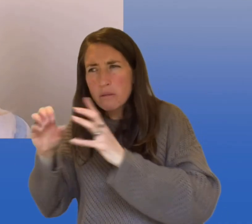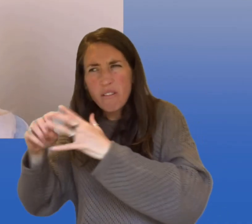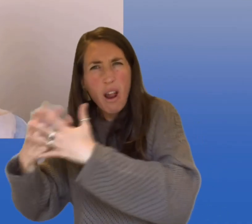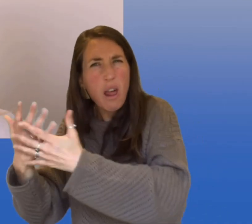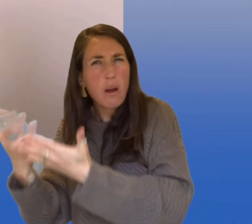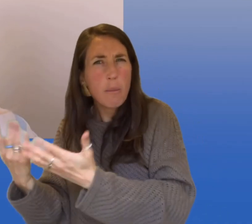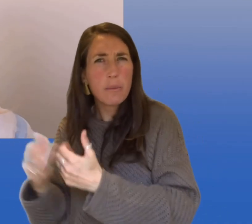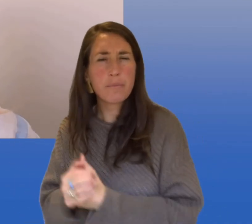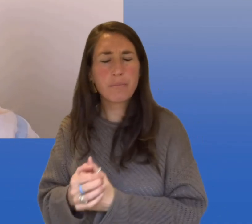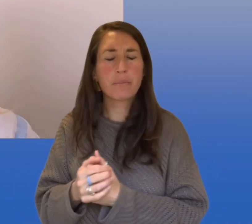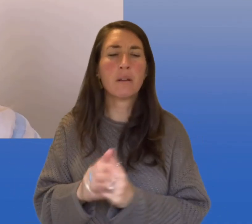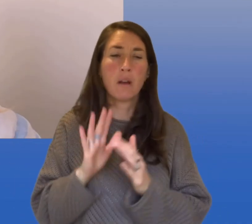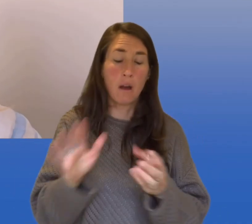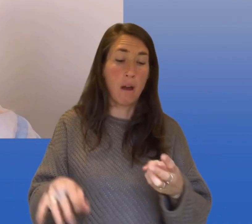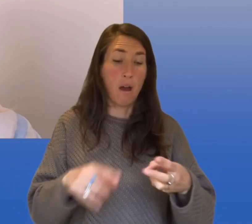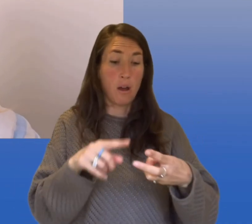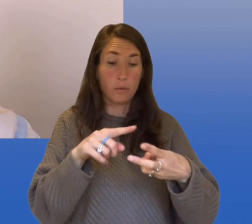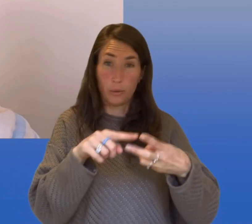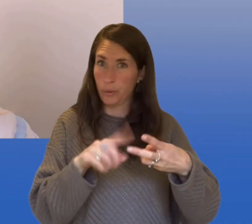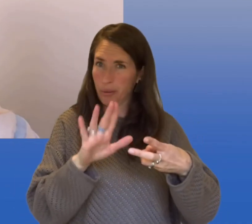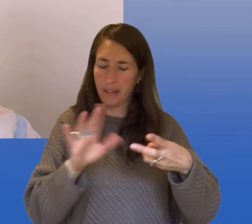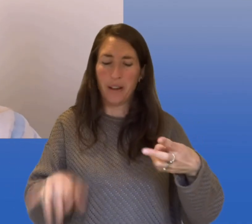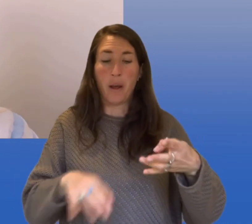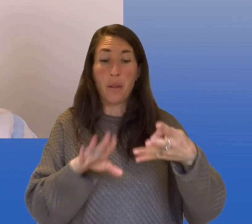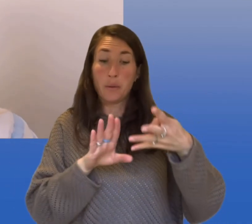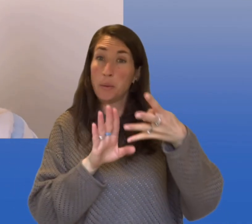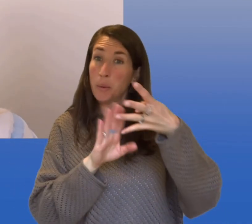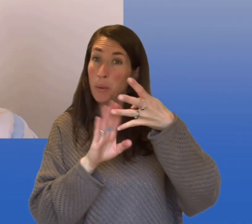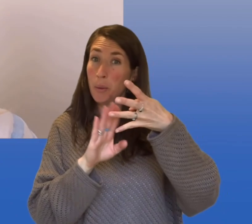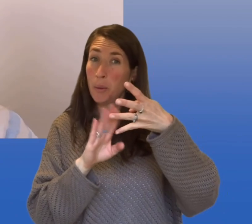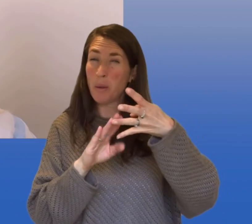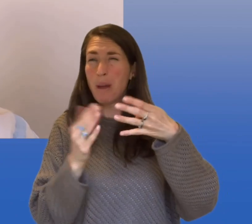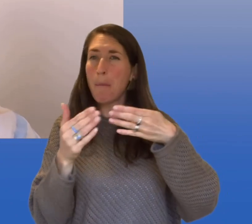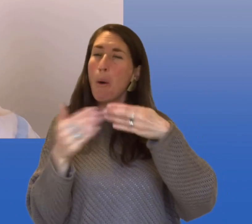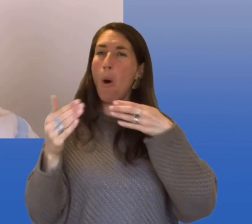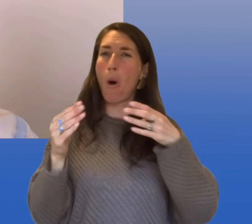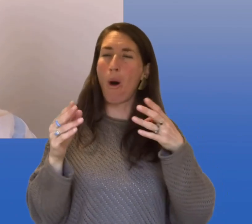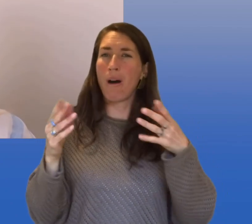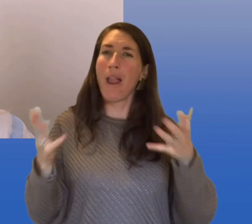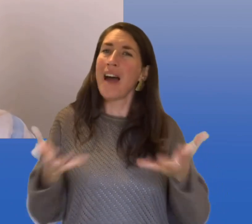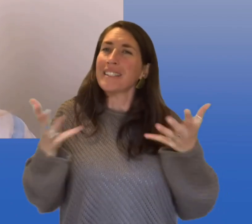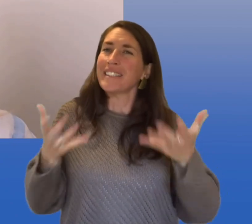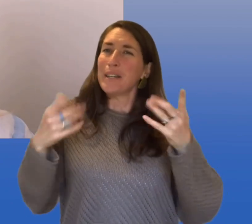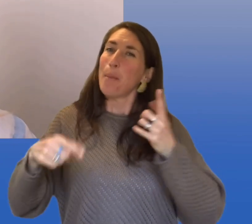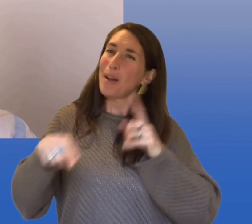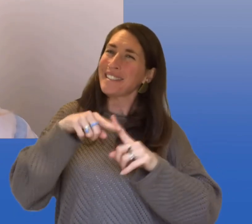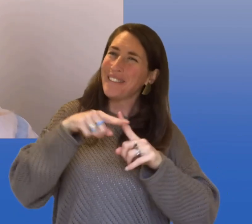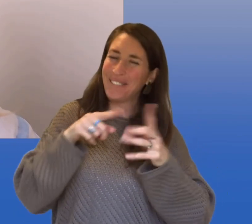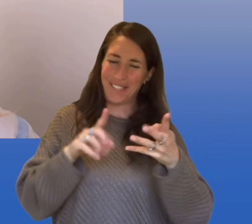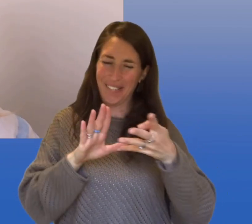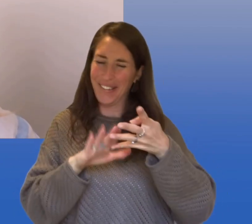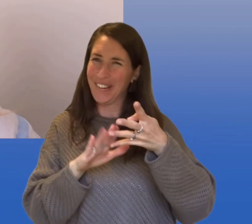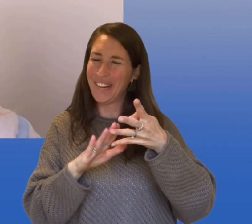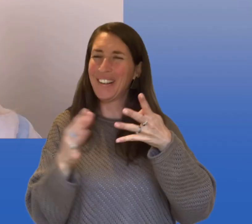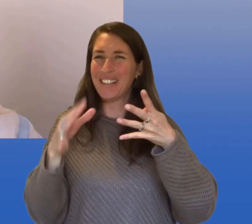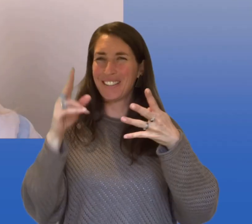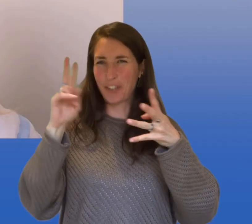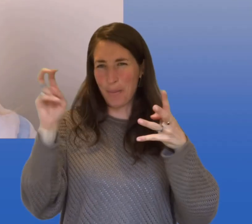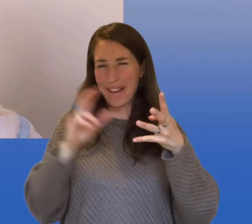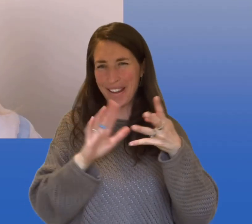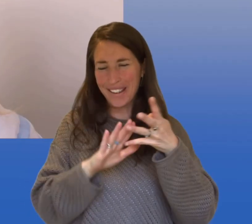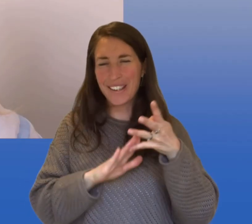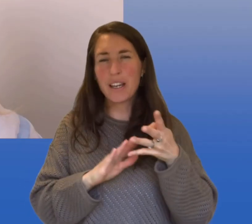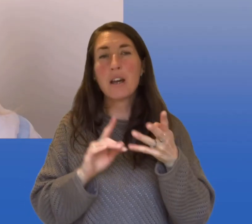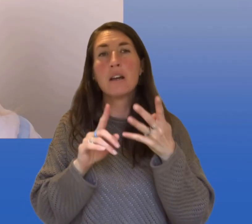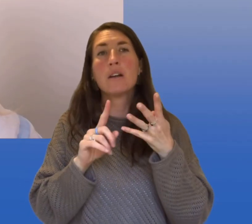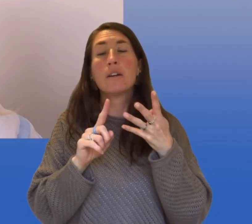develop. And then 2 kind of more optimistic things that we looked at in the board. So